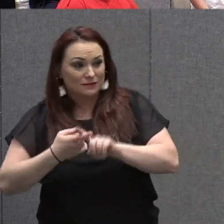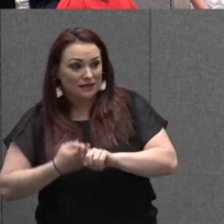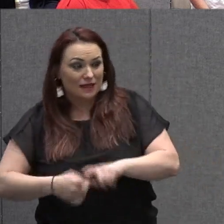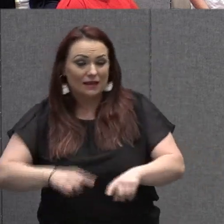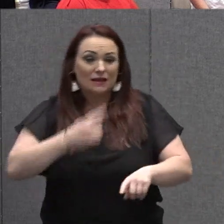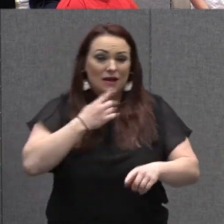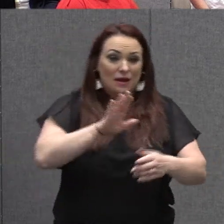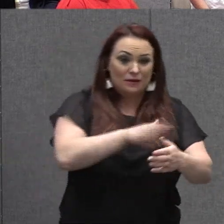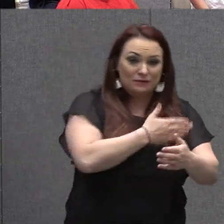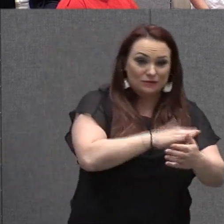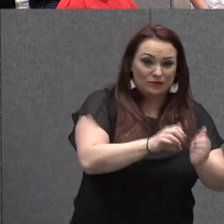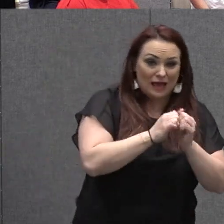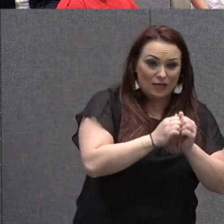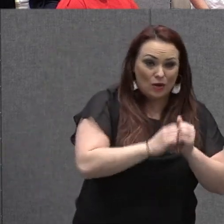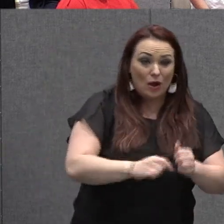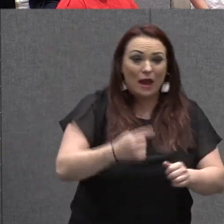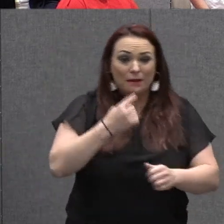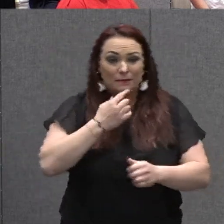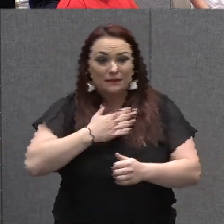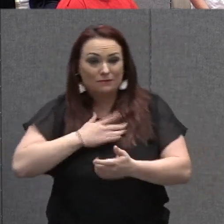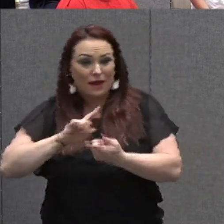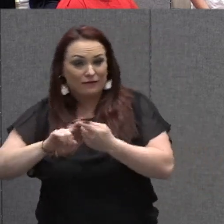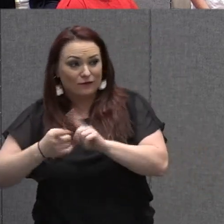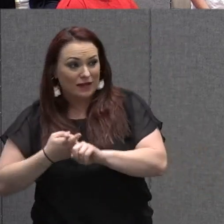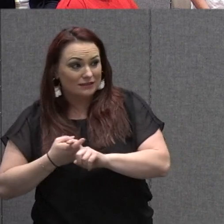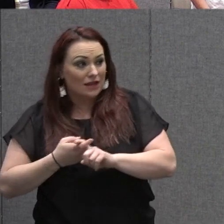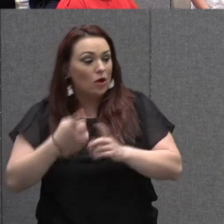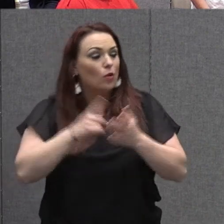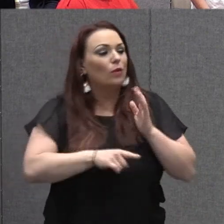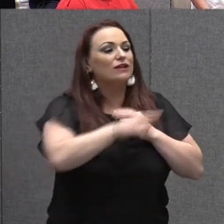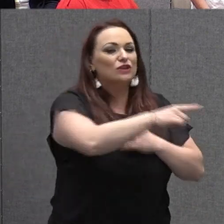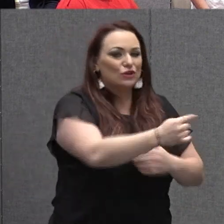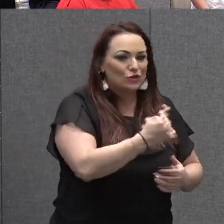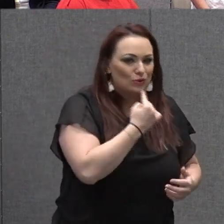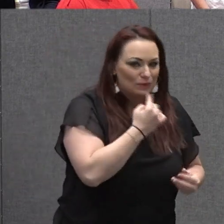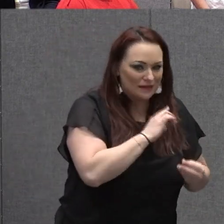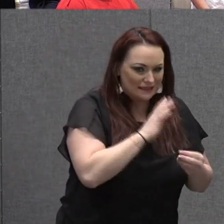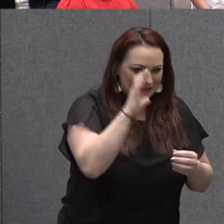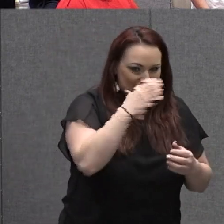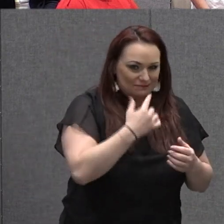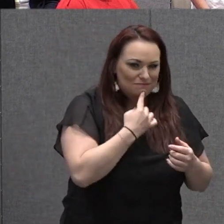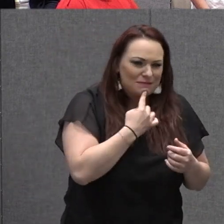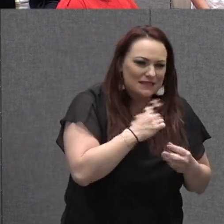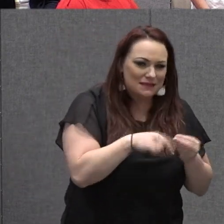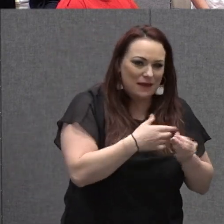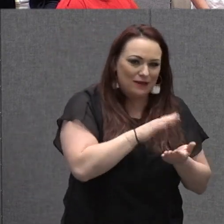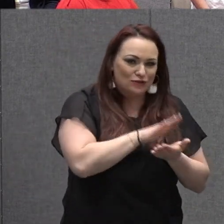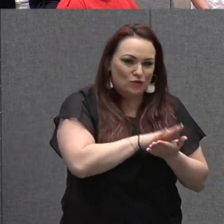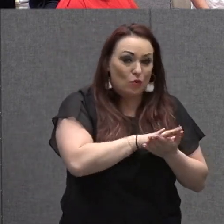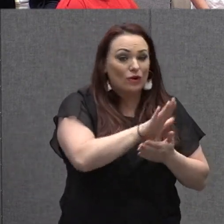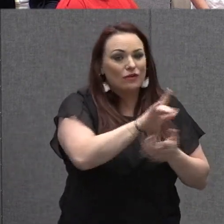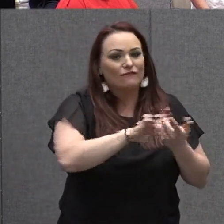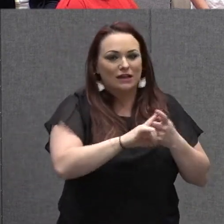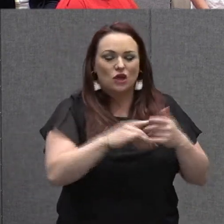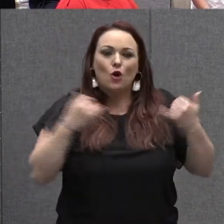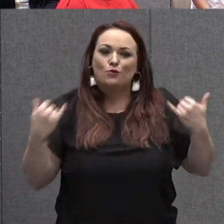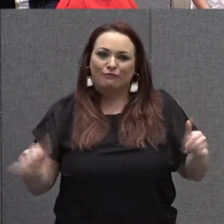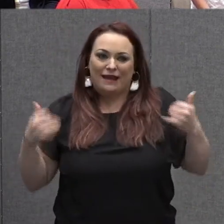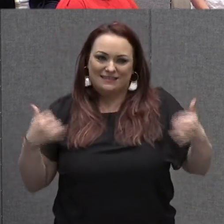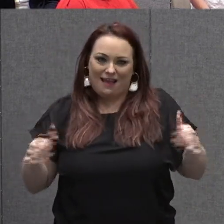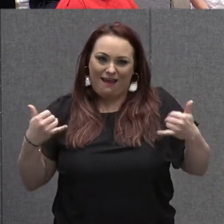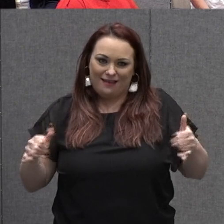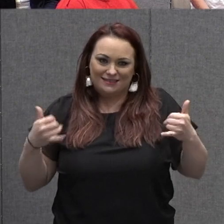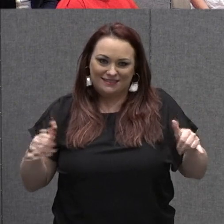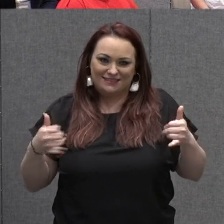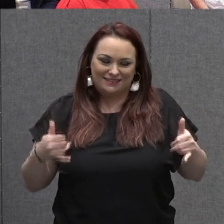quiet? Now, what do you miss about school or your friends? Recess. She misses